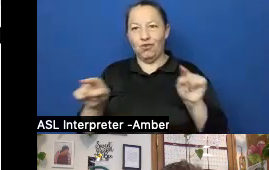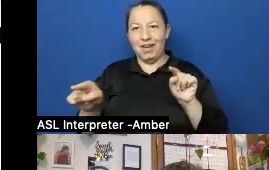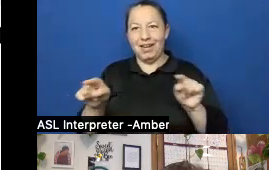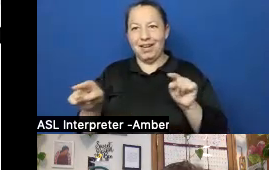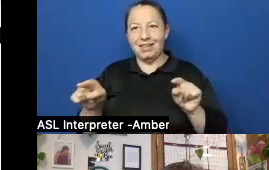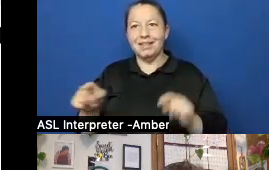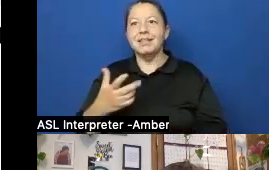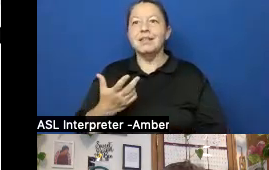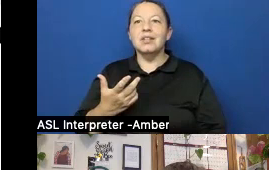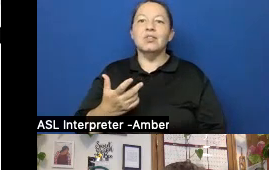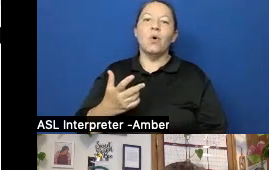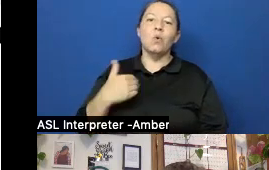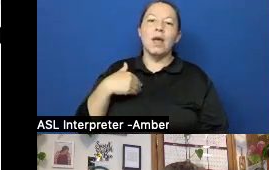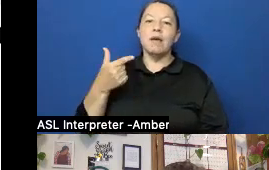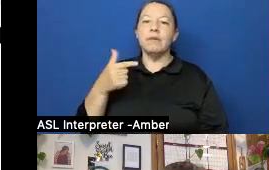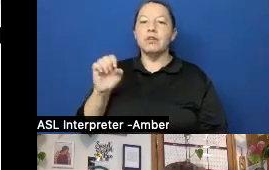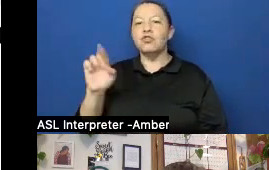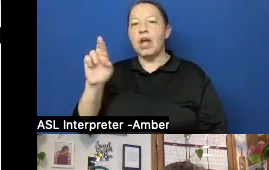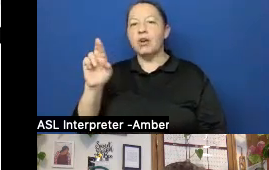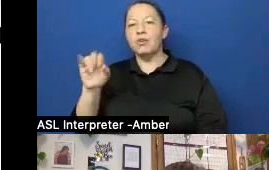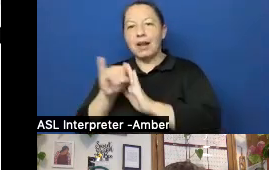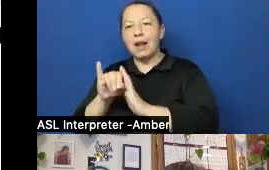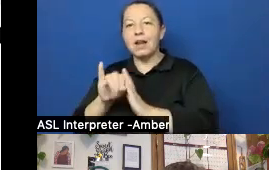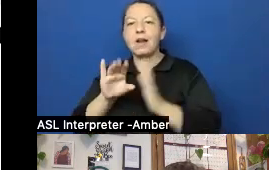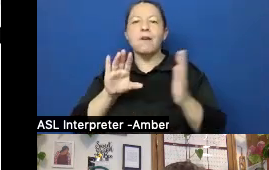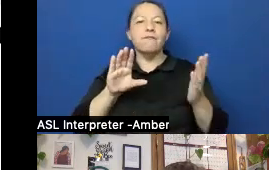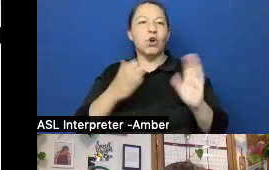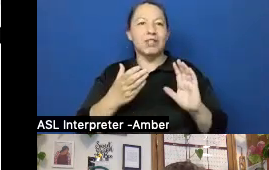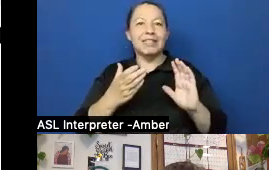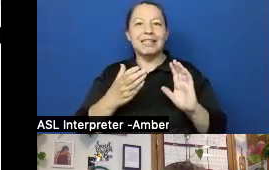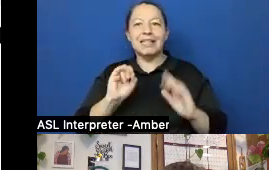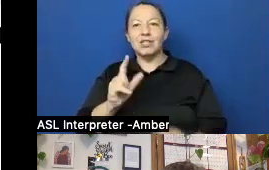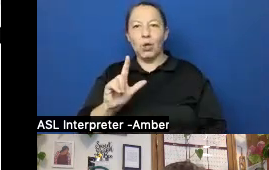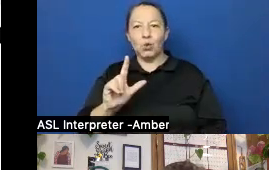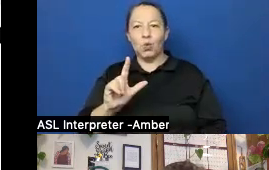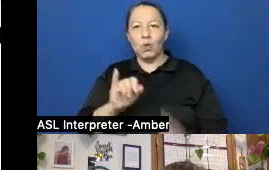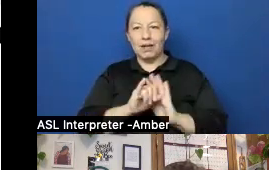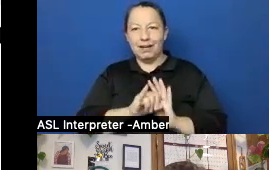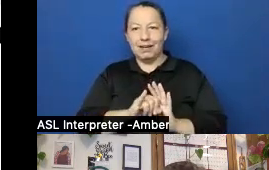like gender identity versus sexuality. Even though I may present, or